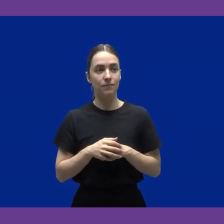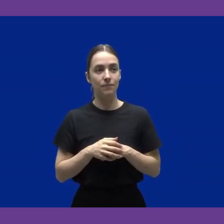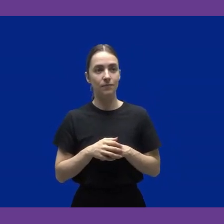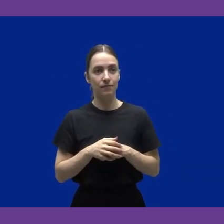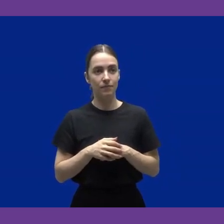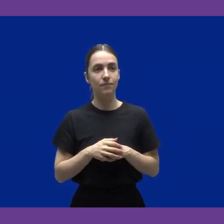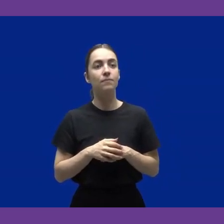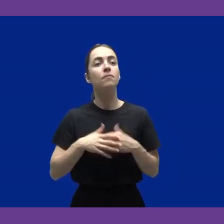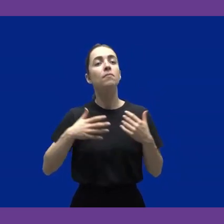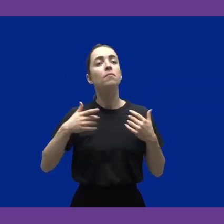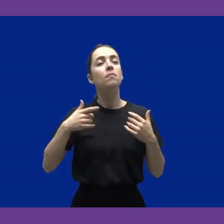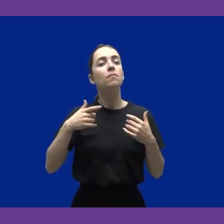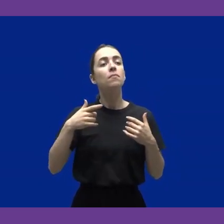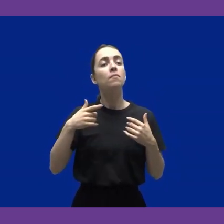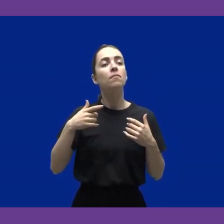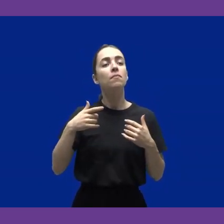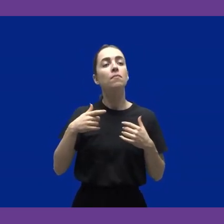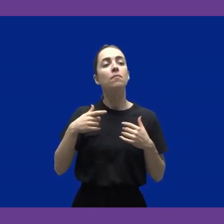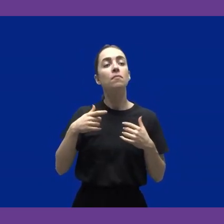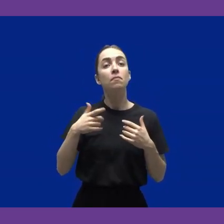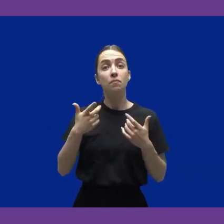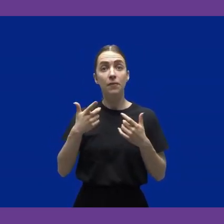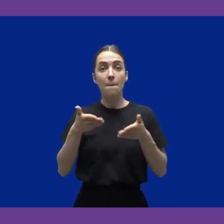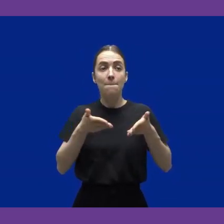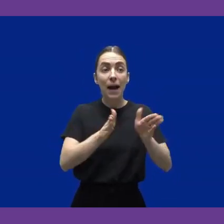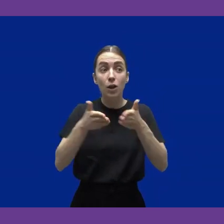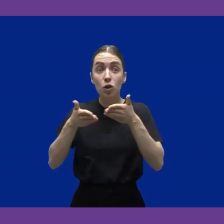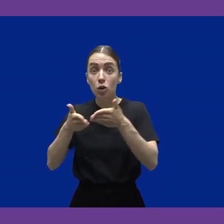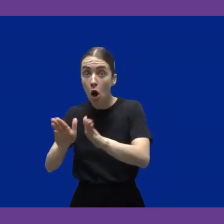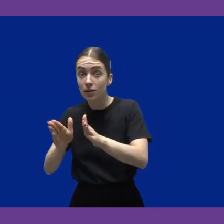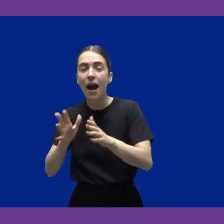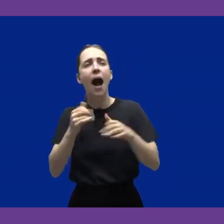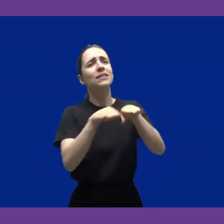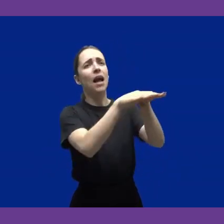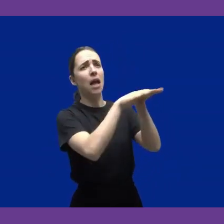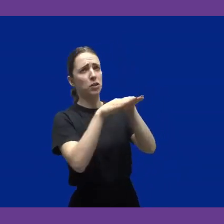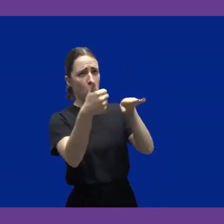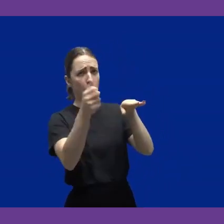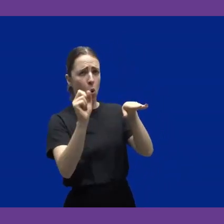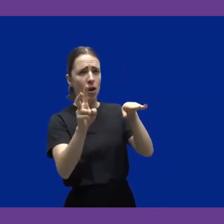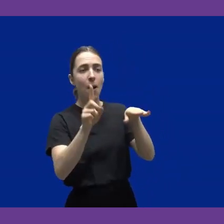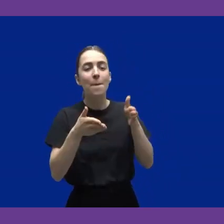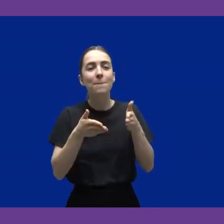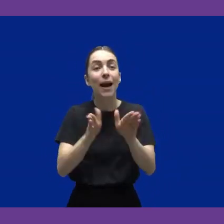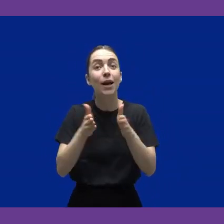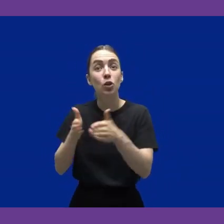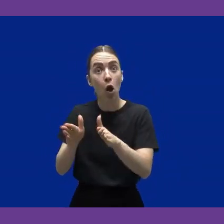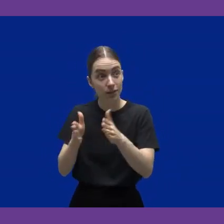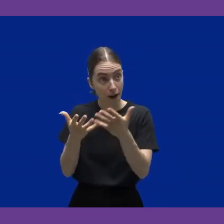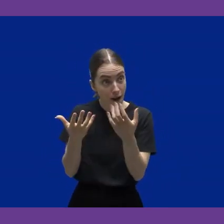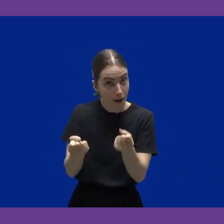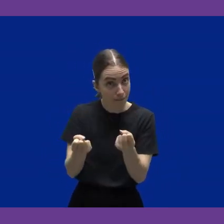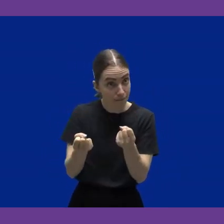because a standard, harmonized standard, has to contain a methodology for the testing. And Fernando, you would like to tell us a little bit